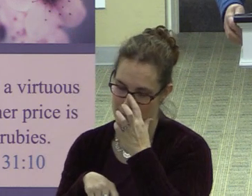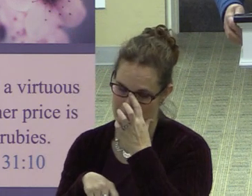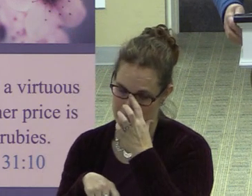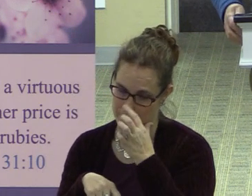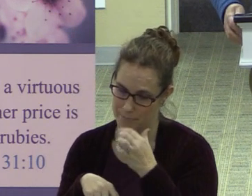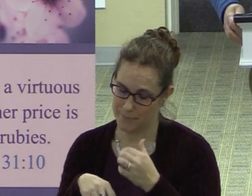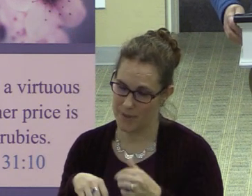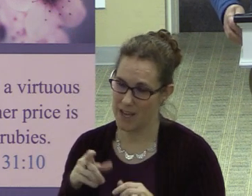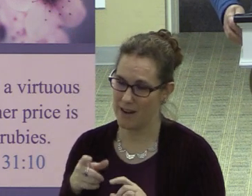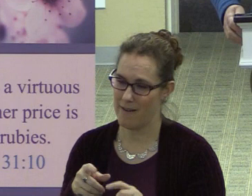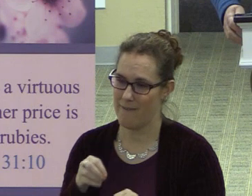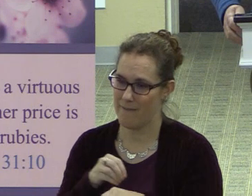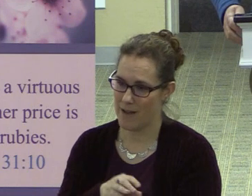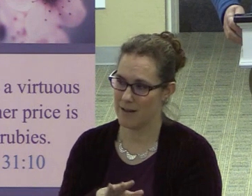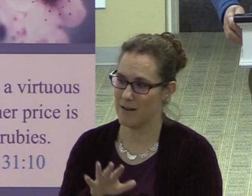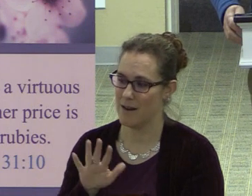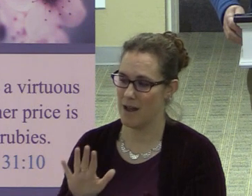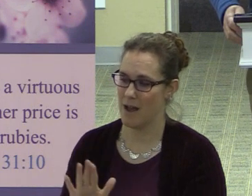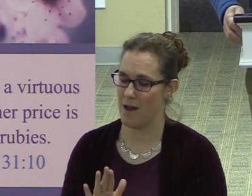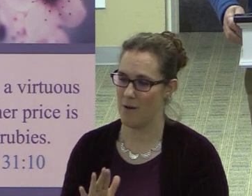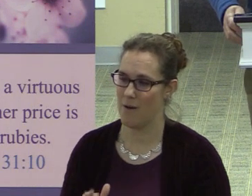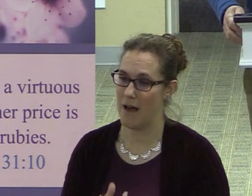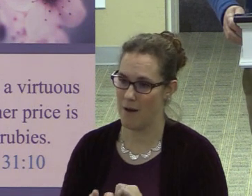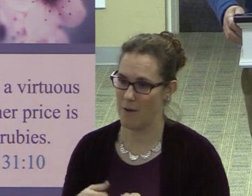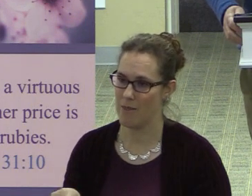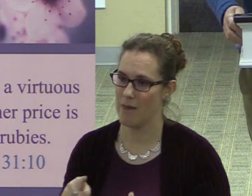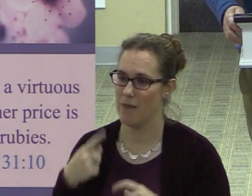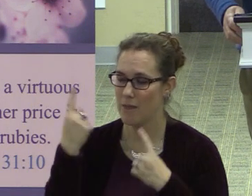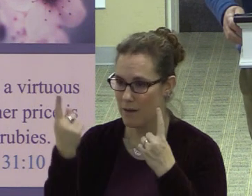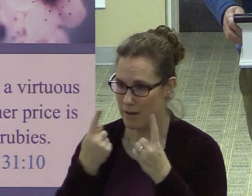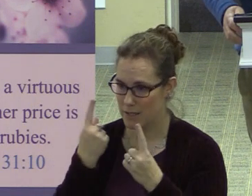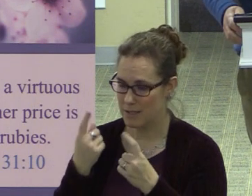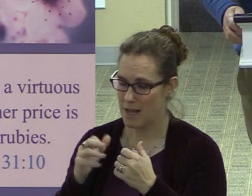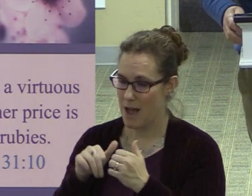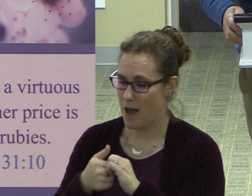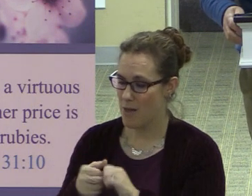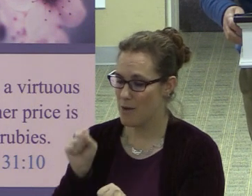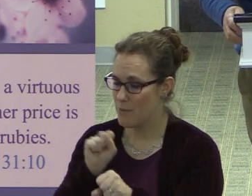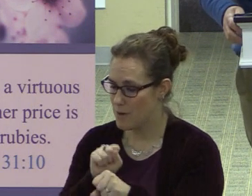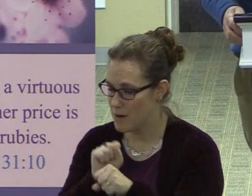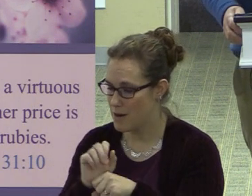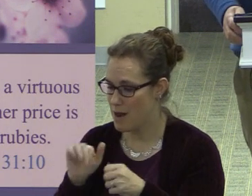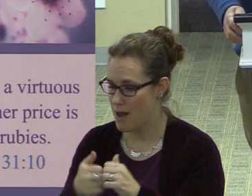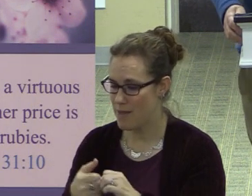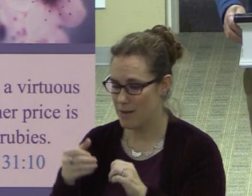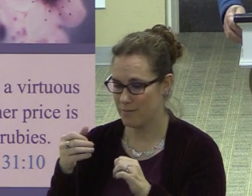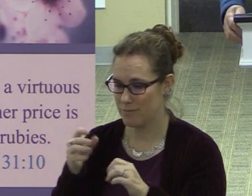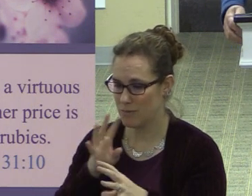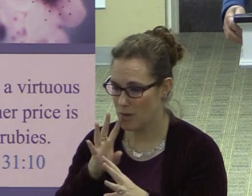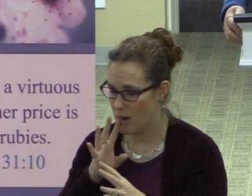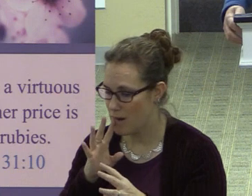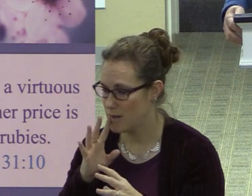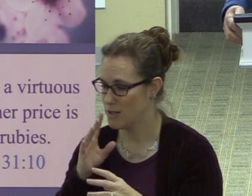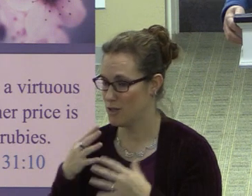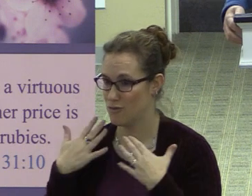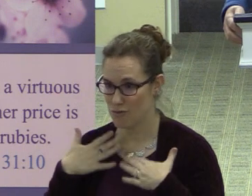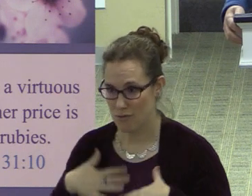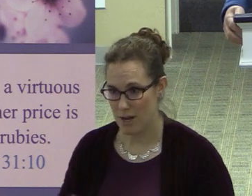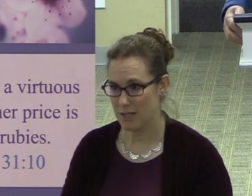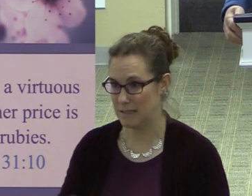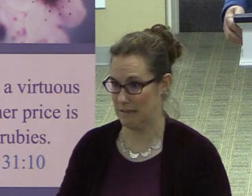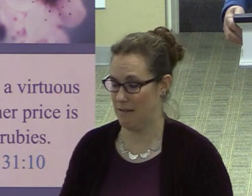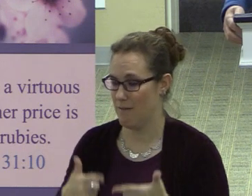It affected how they thought. It affected how they worked, how they talked, how they dressed, how they lived.